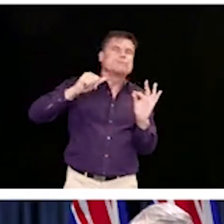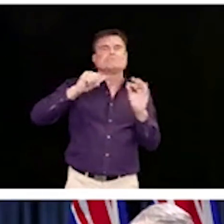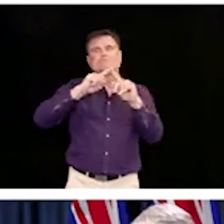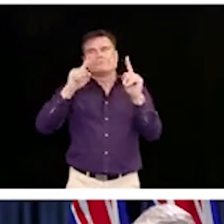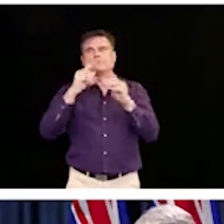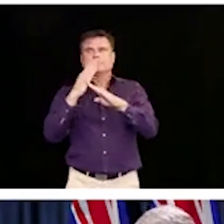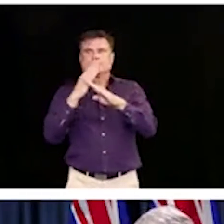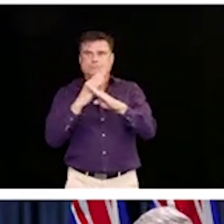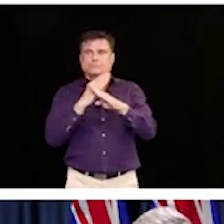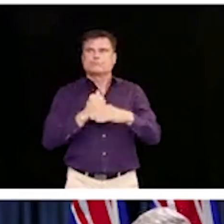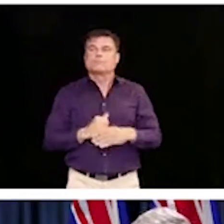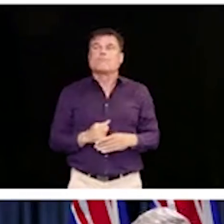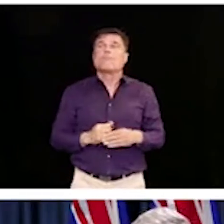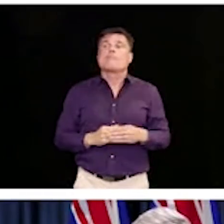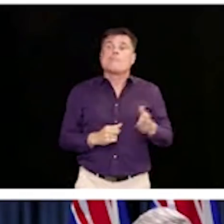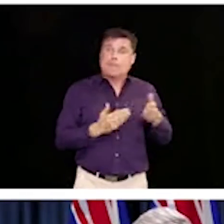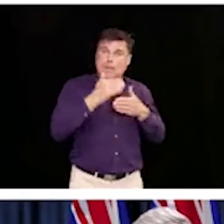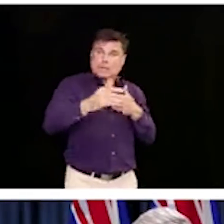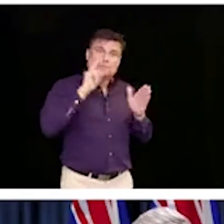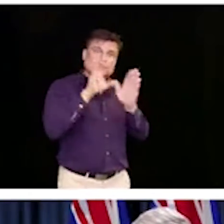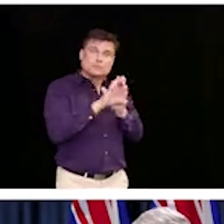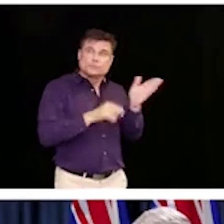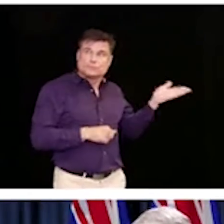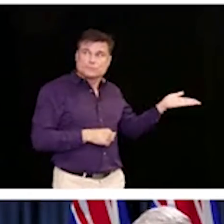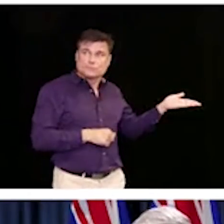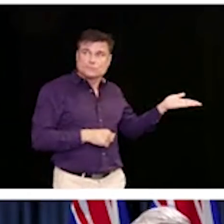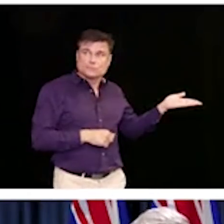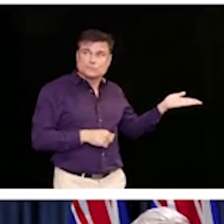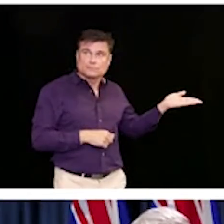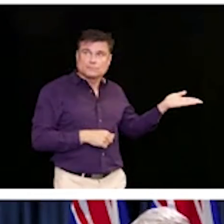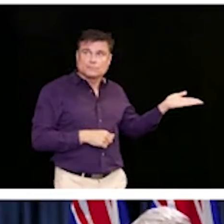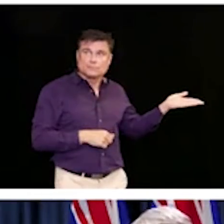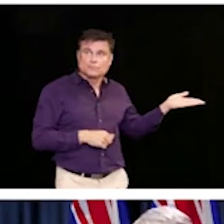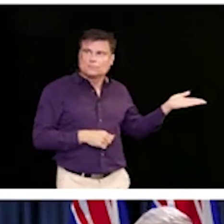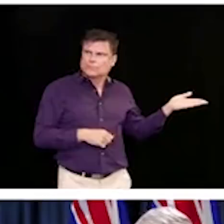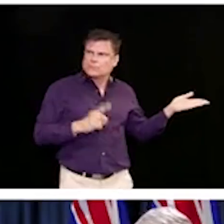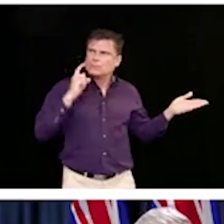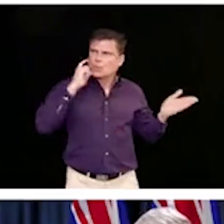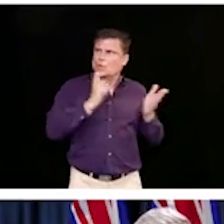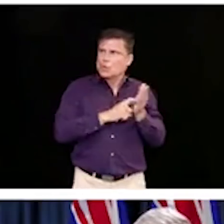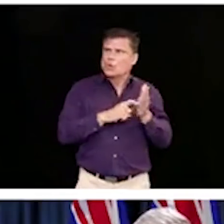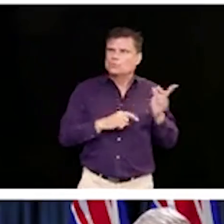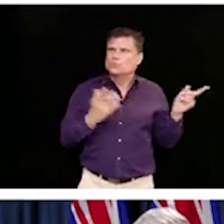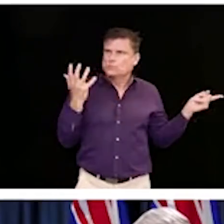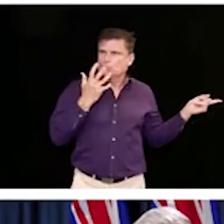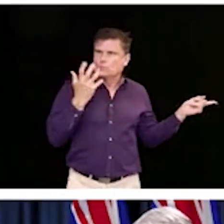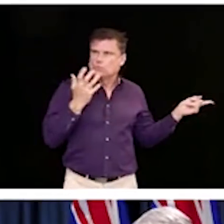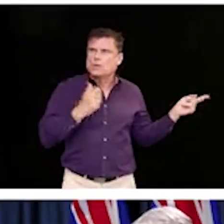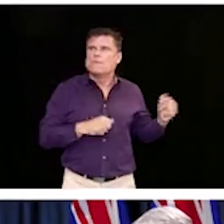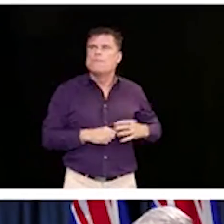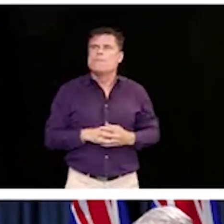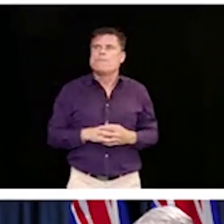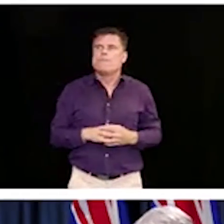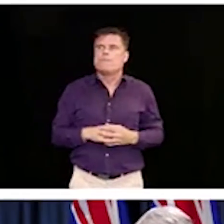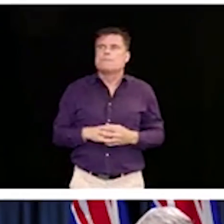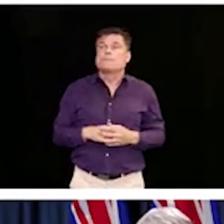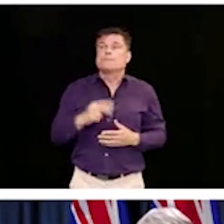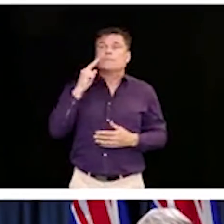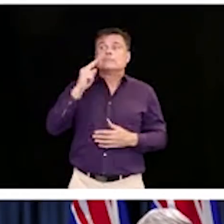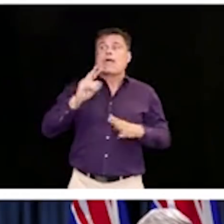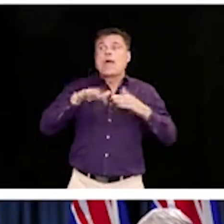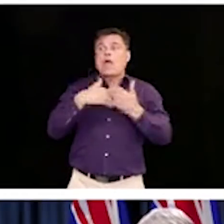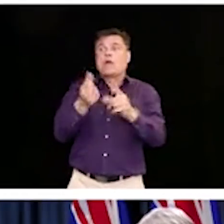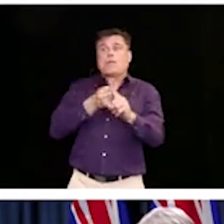So this slide is interesting because I think it really points out the volatility that we're seeing in the nature of the pandemic on